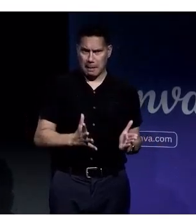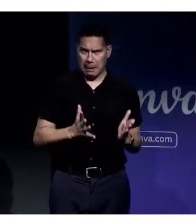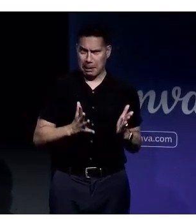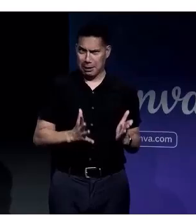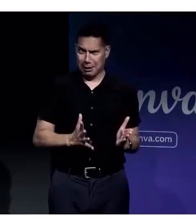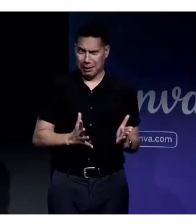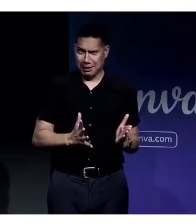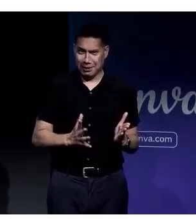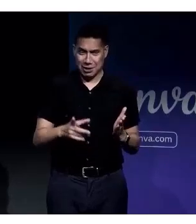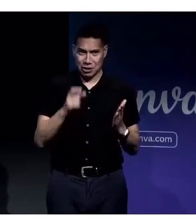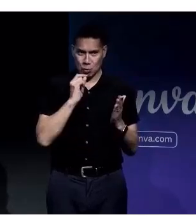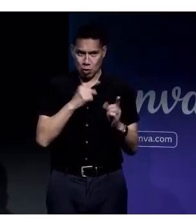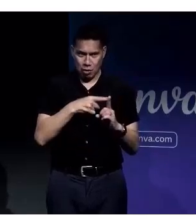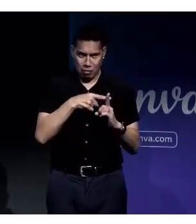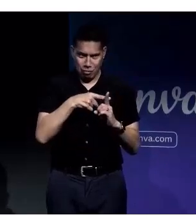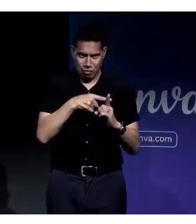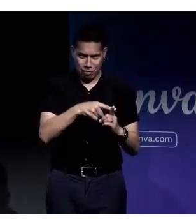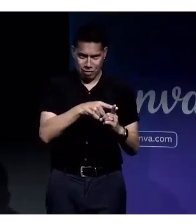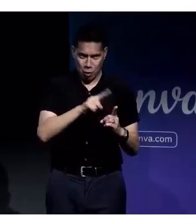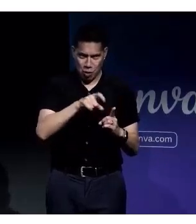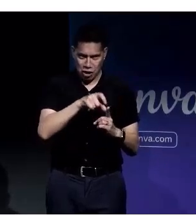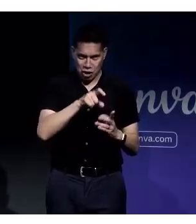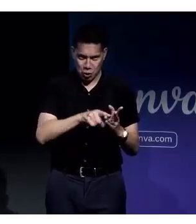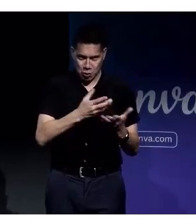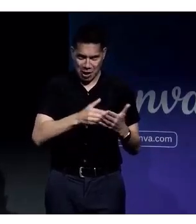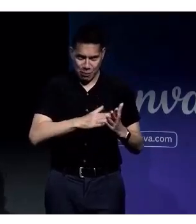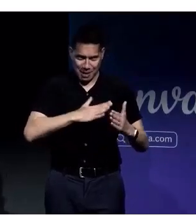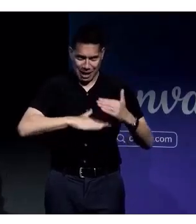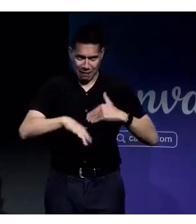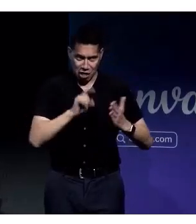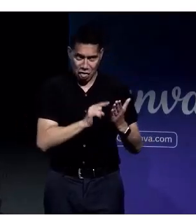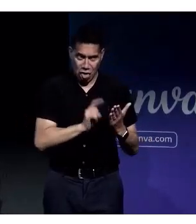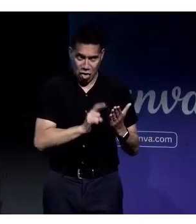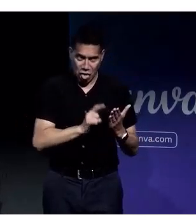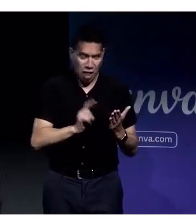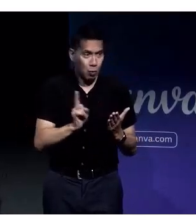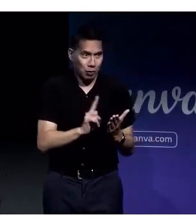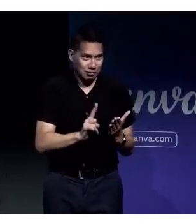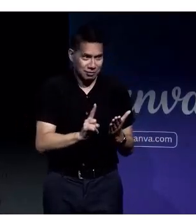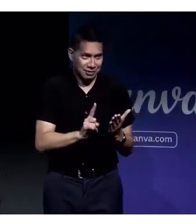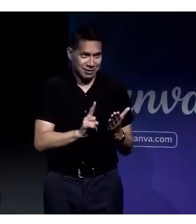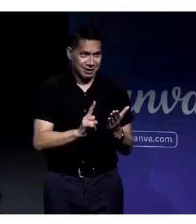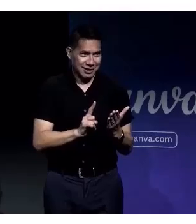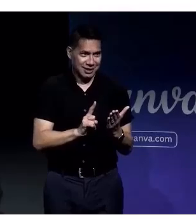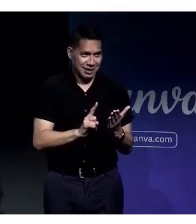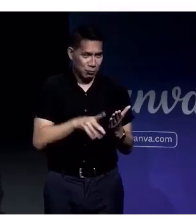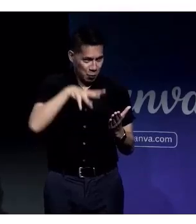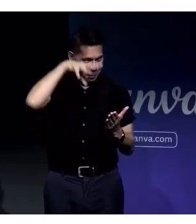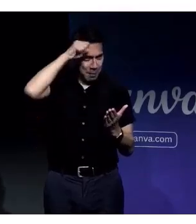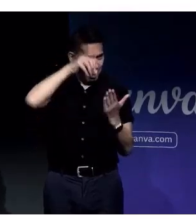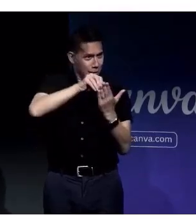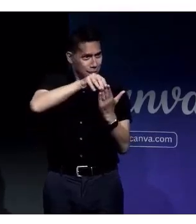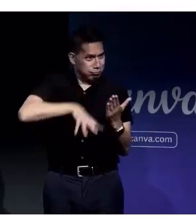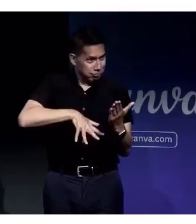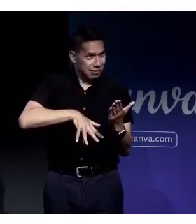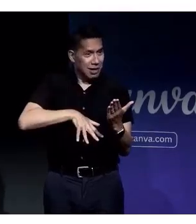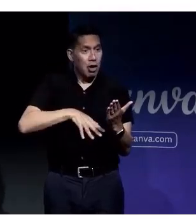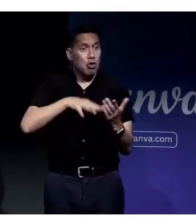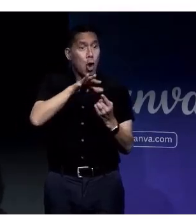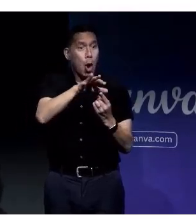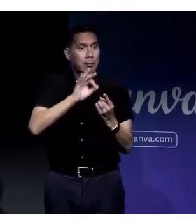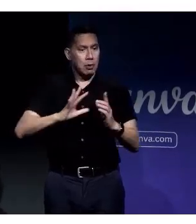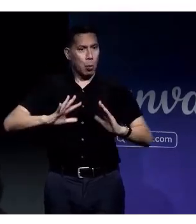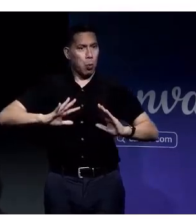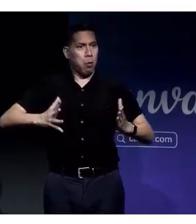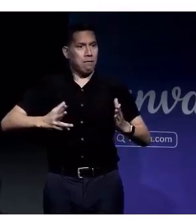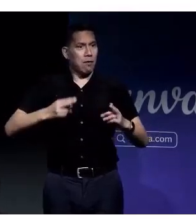you do and conveniently, efficiently, sort of presents these little options right on your homepage so you